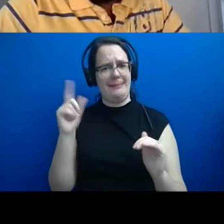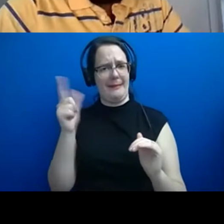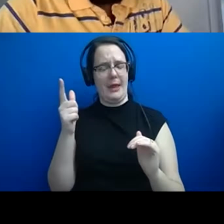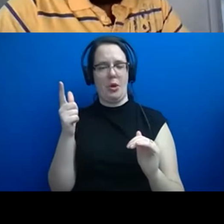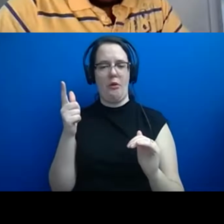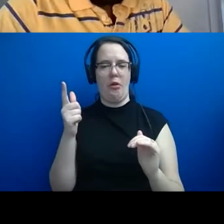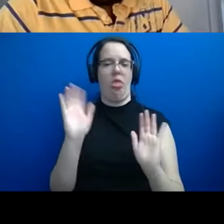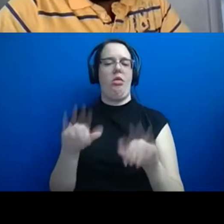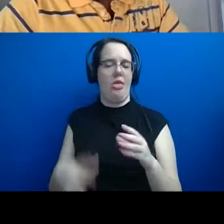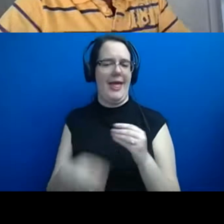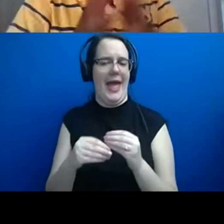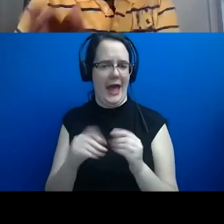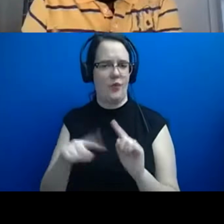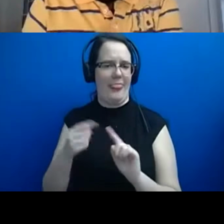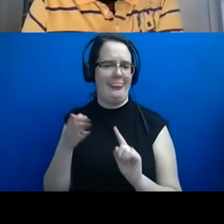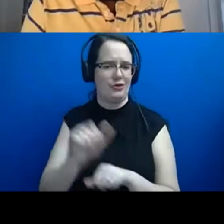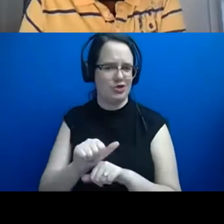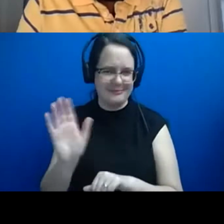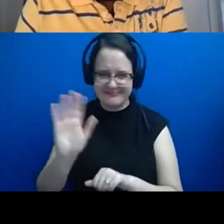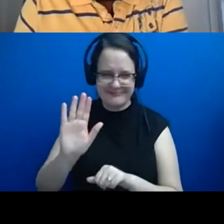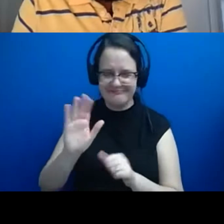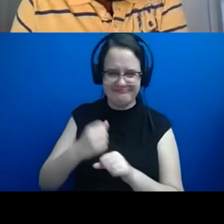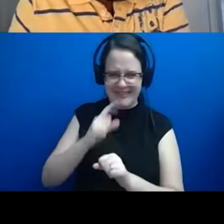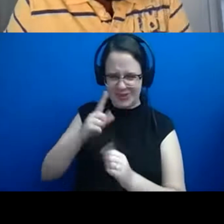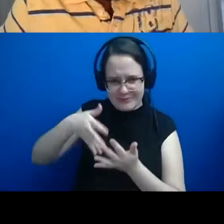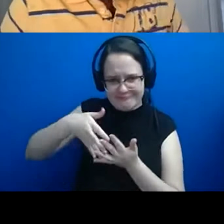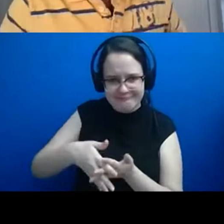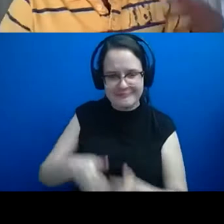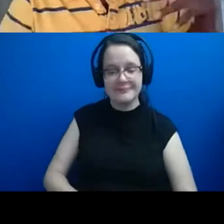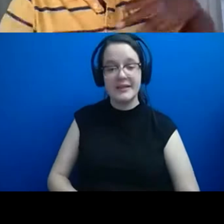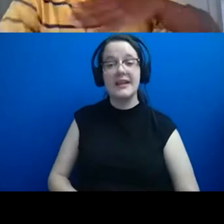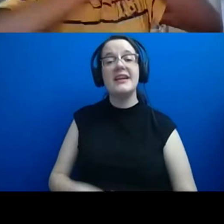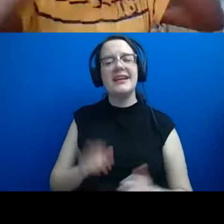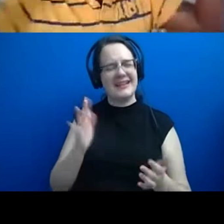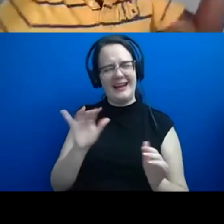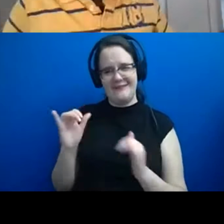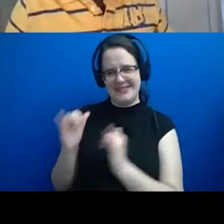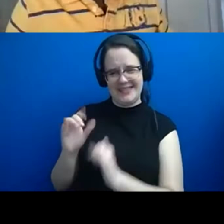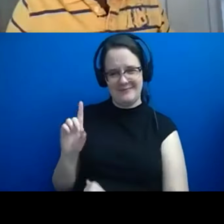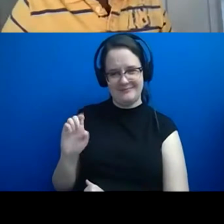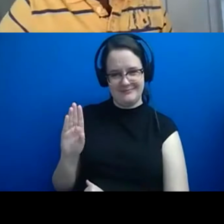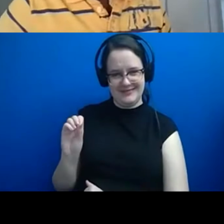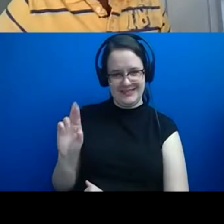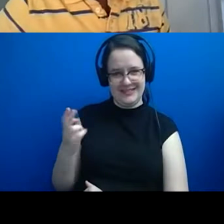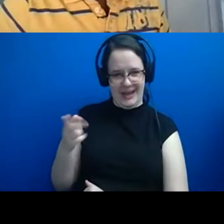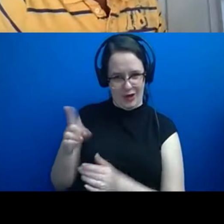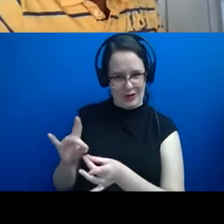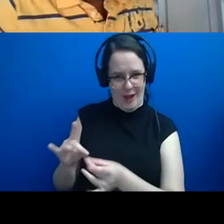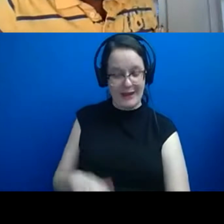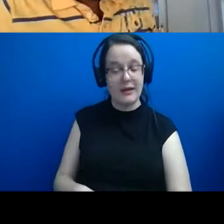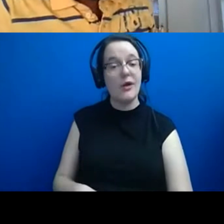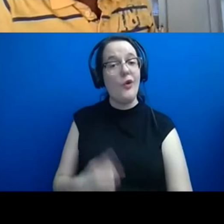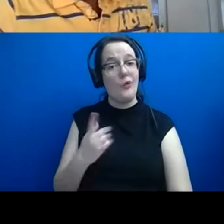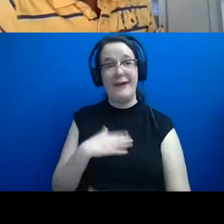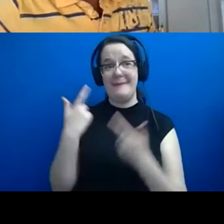later once you're at the job. And kind of to a similar point that Deborah brought up, another one of my grand visions of what it would